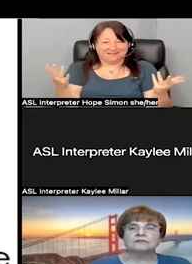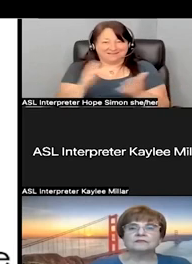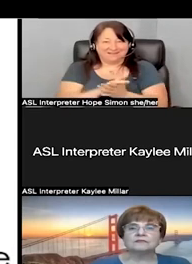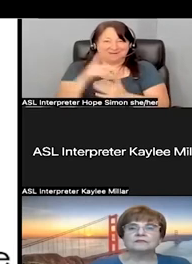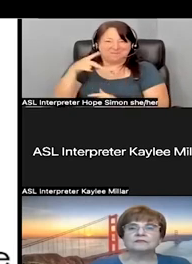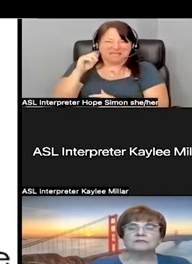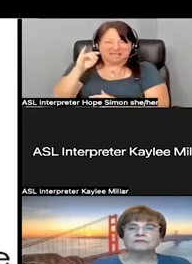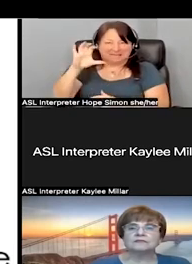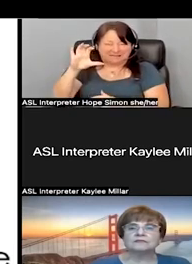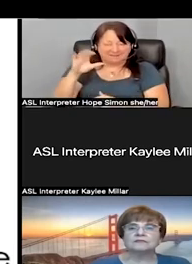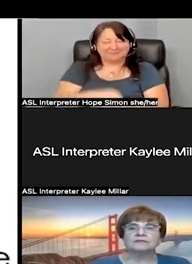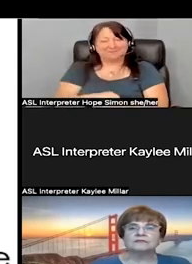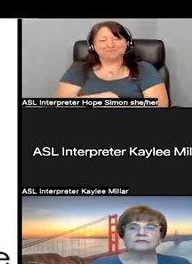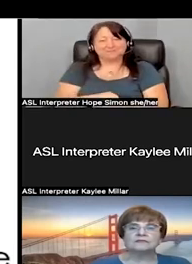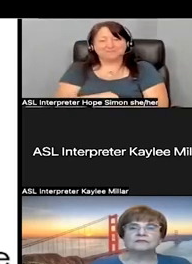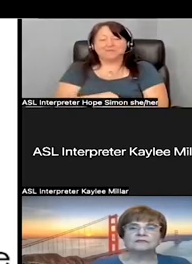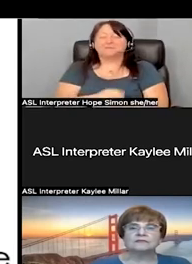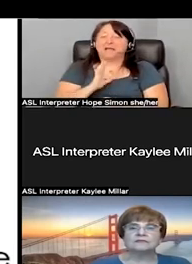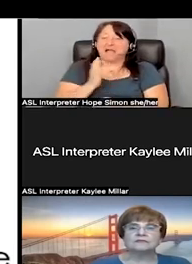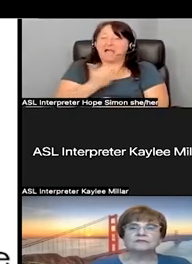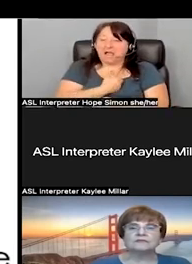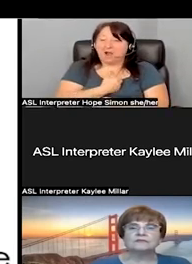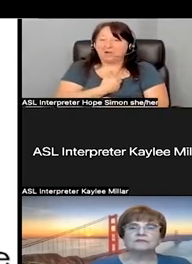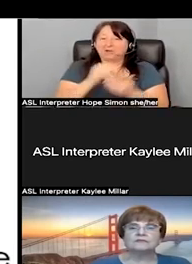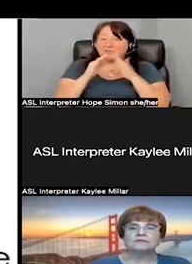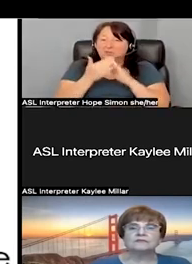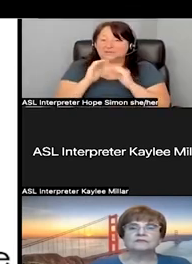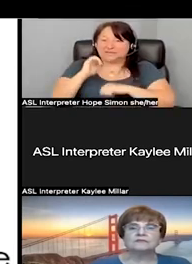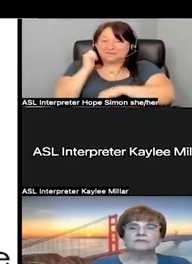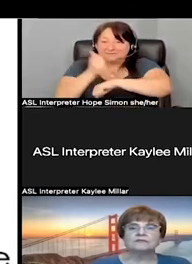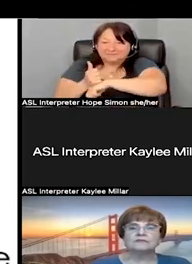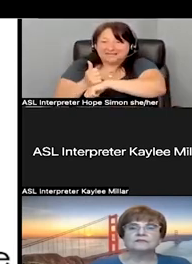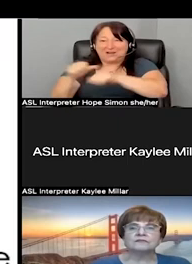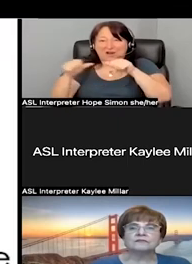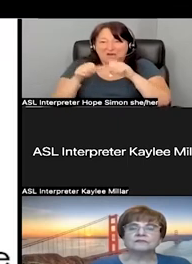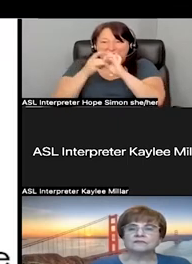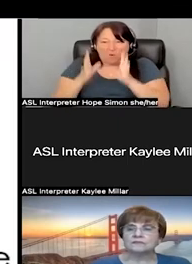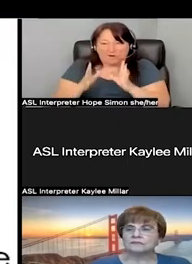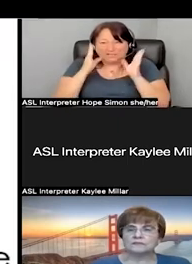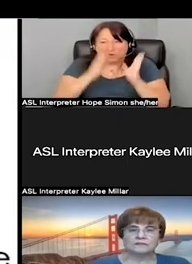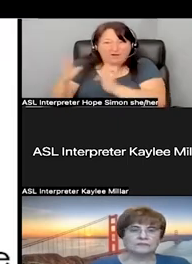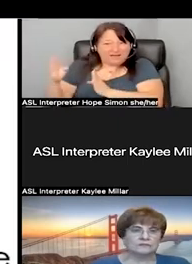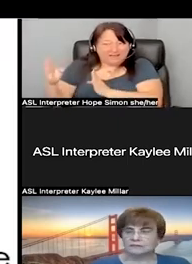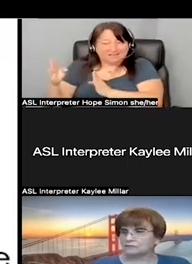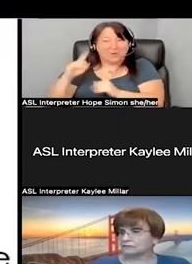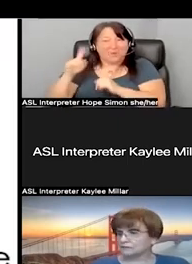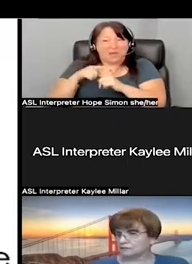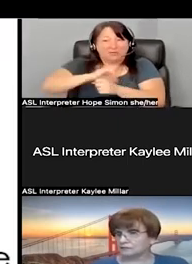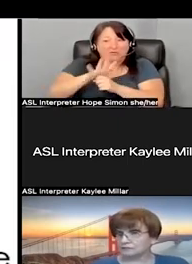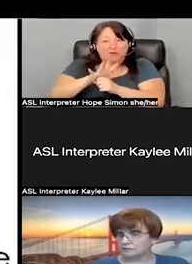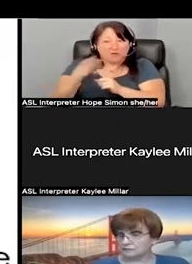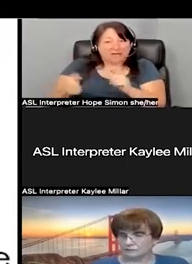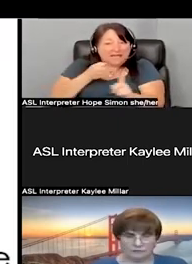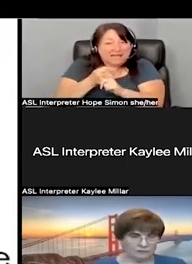having our community established and having our area coordinators organized, we were able to do things like